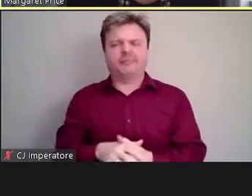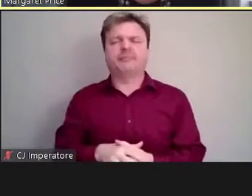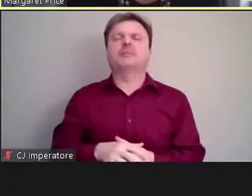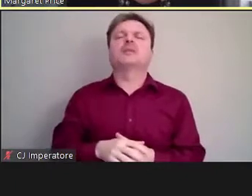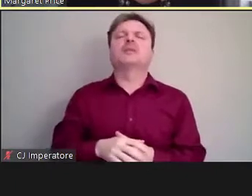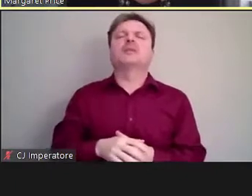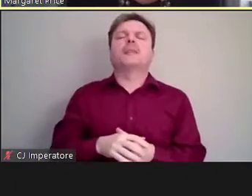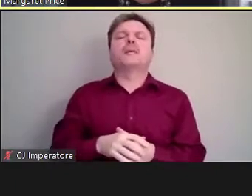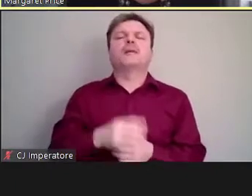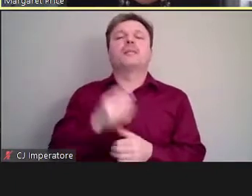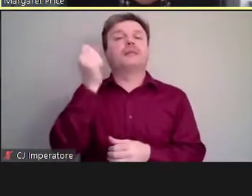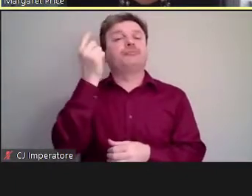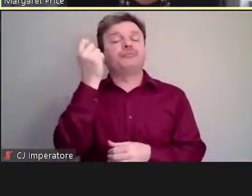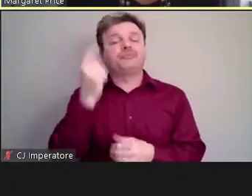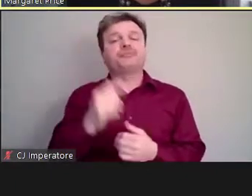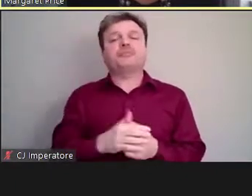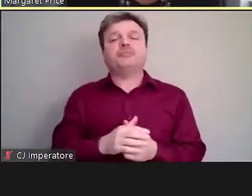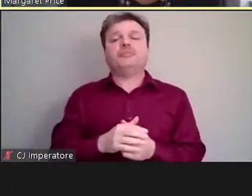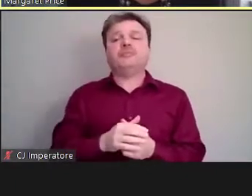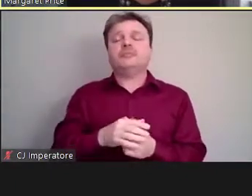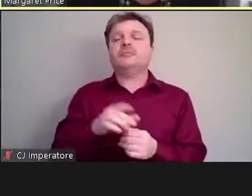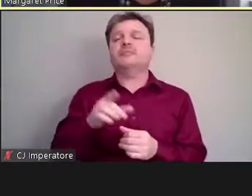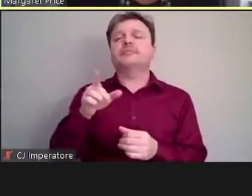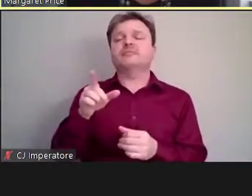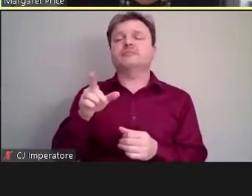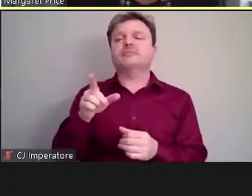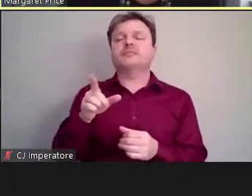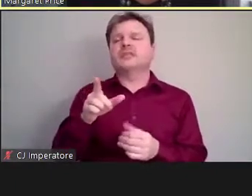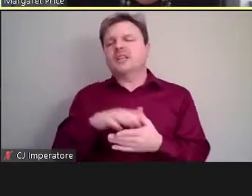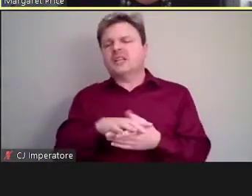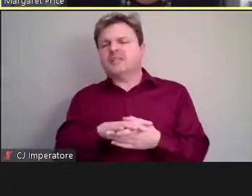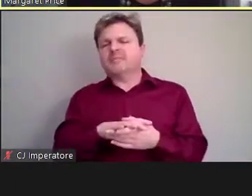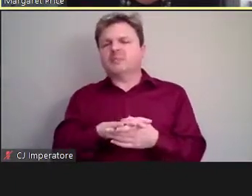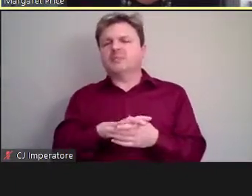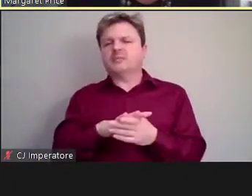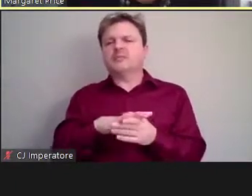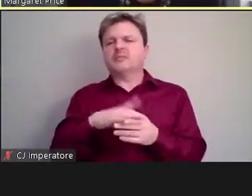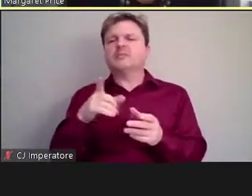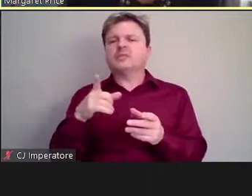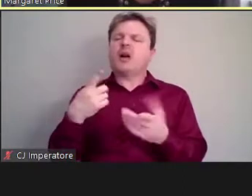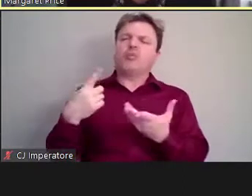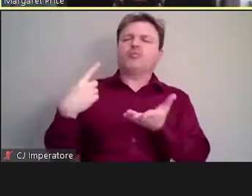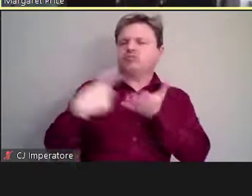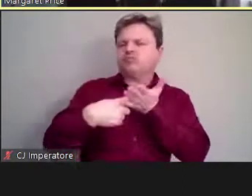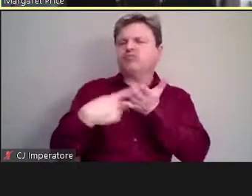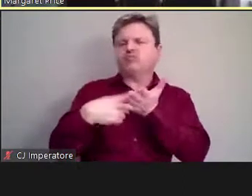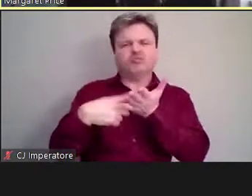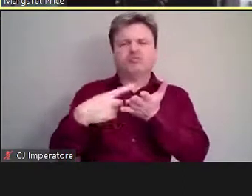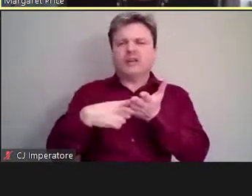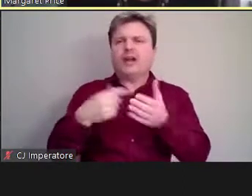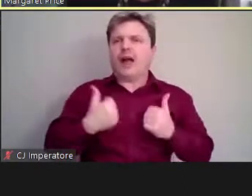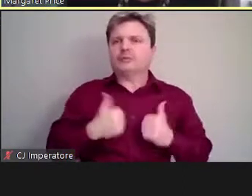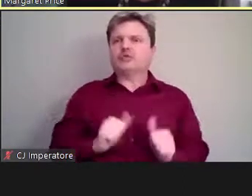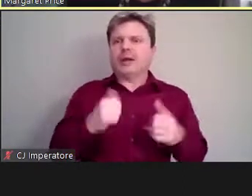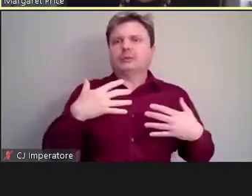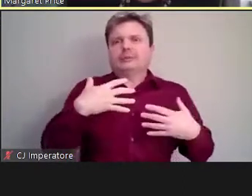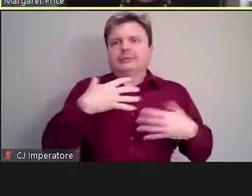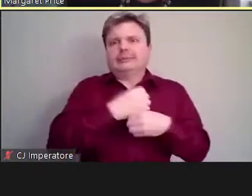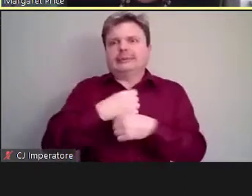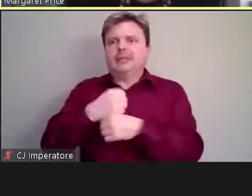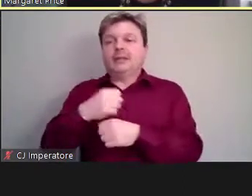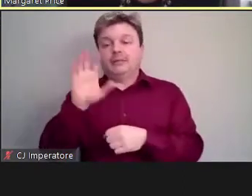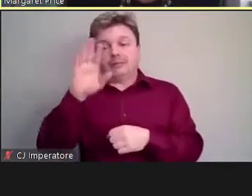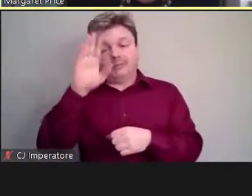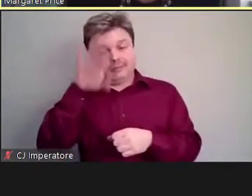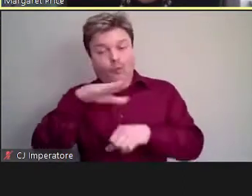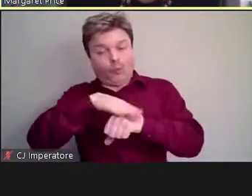But after I kind of take us through as quickly as I can be a little long-winded, but I'm